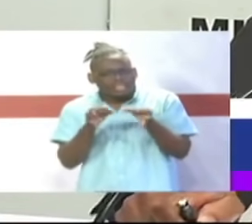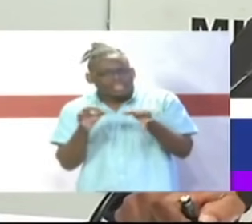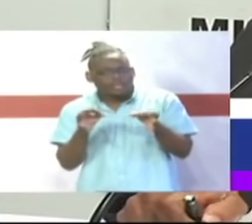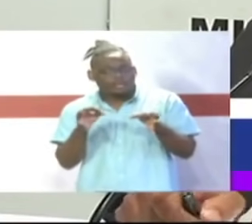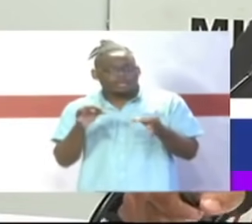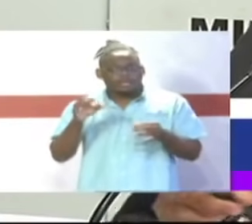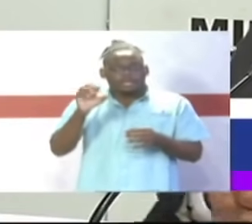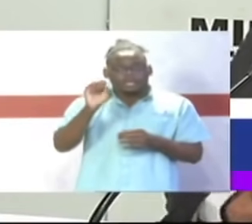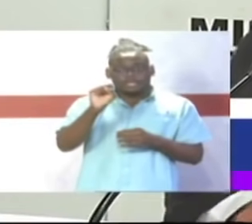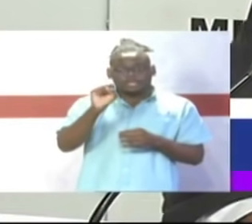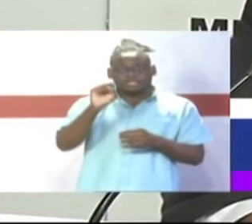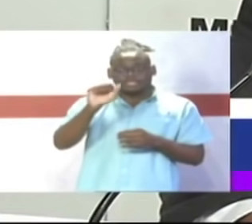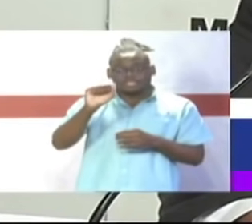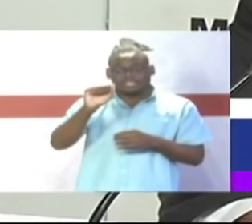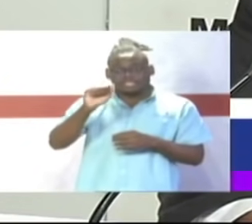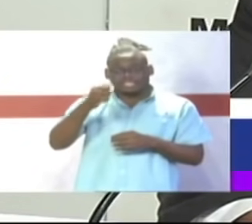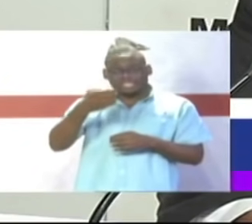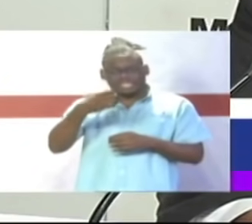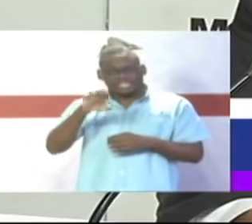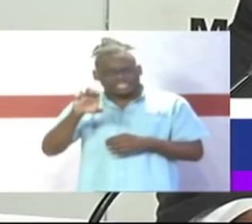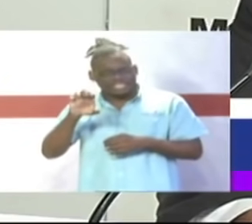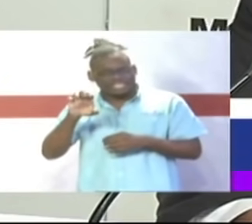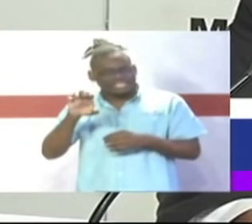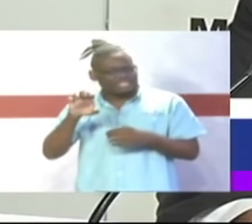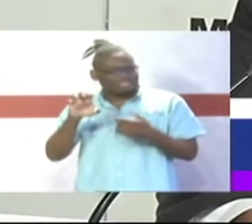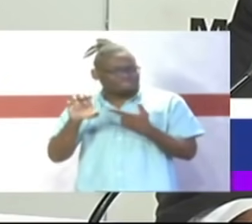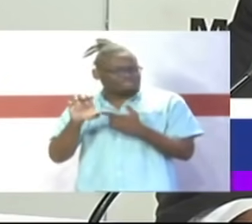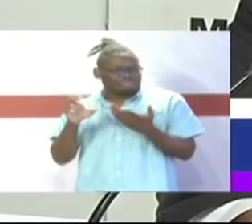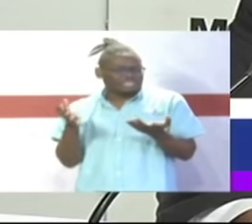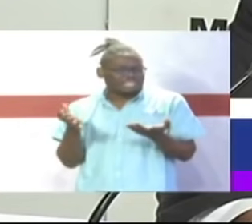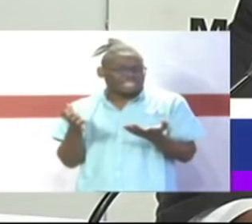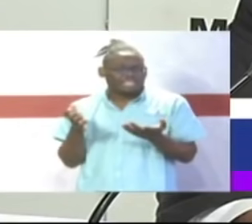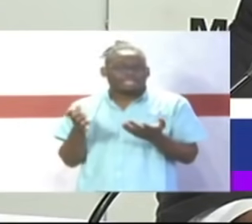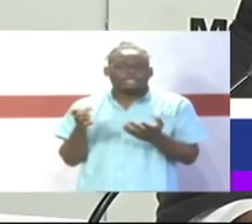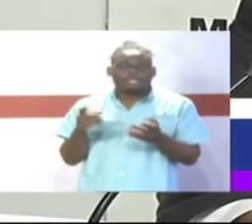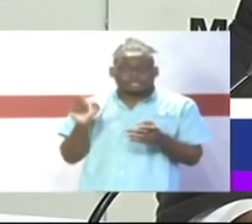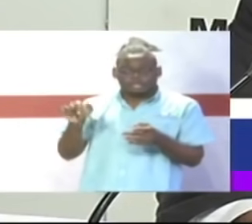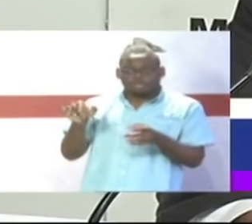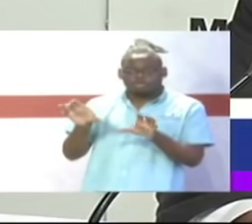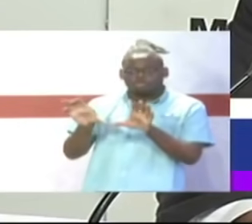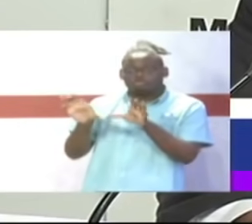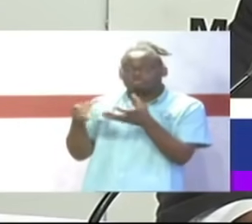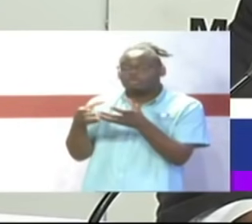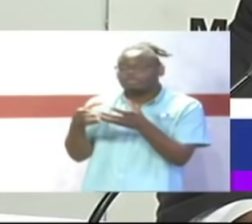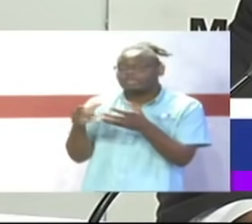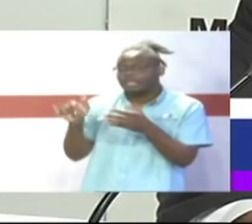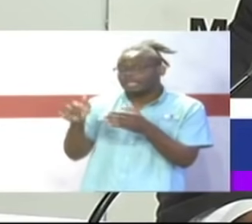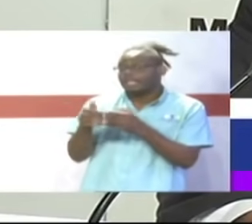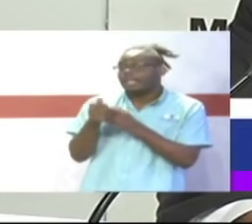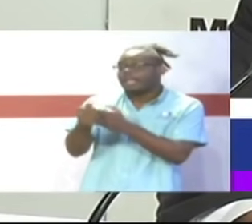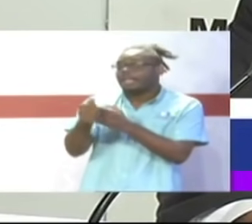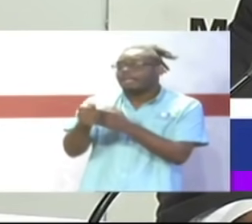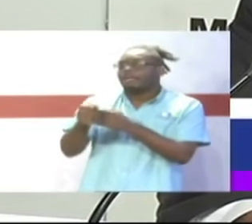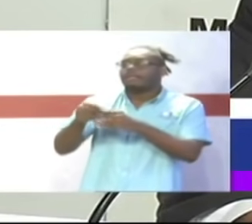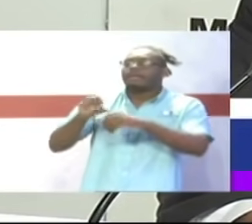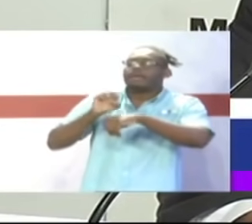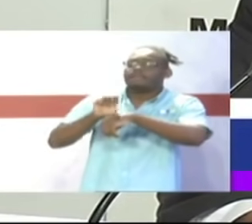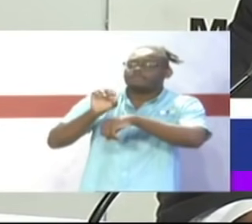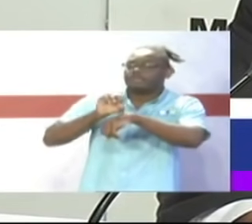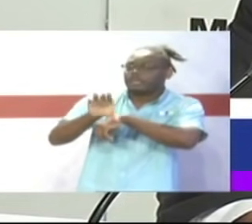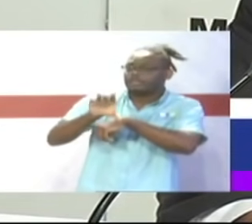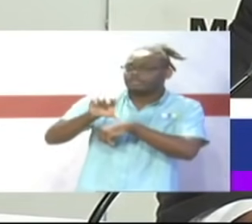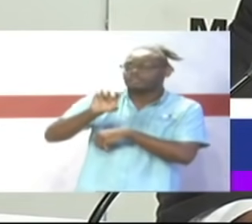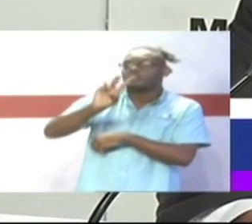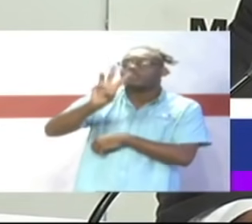Sorry. It's an advisory group that advises WHO. So it's a lead advisory group. They take the data from all